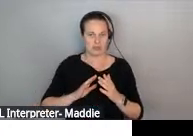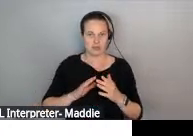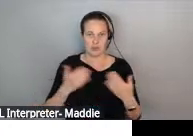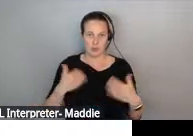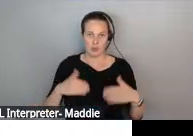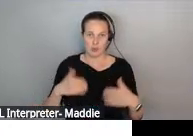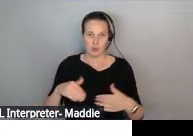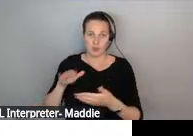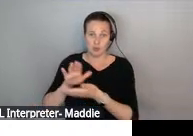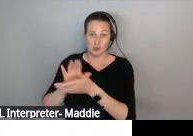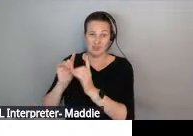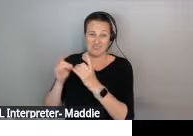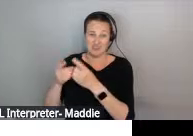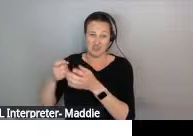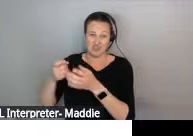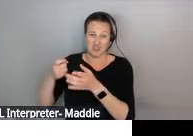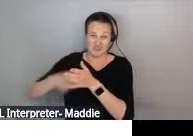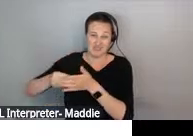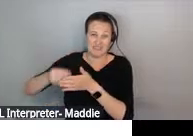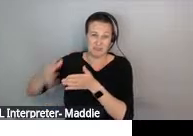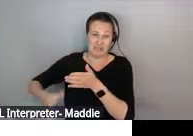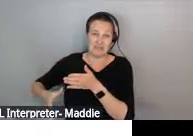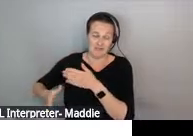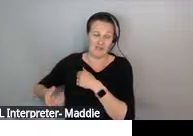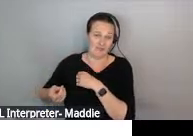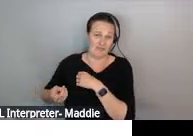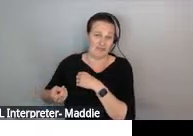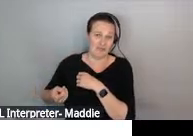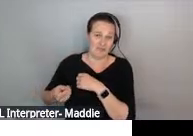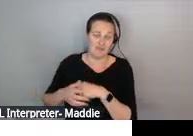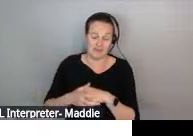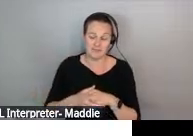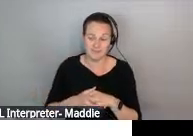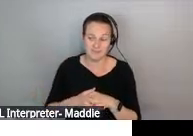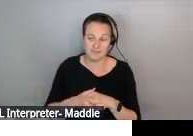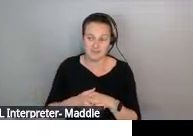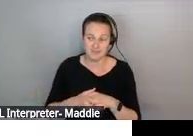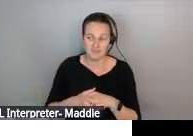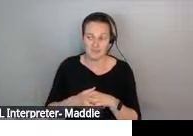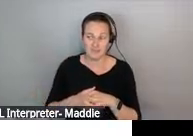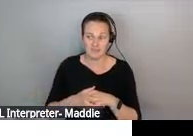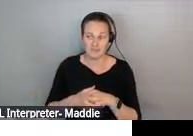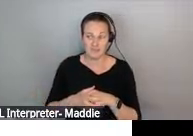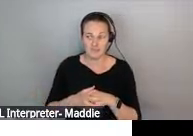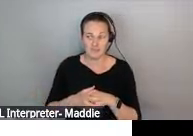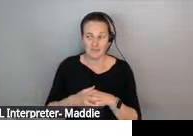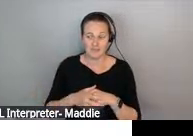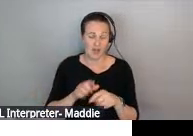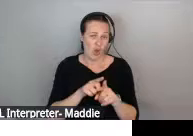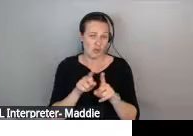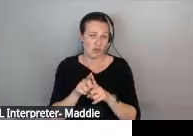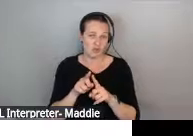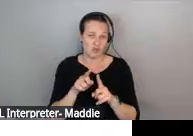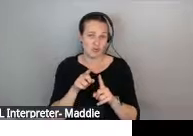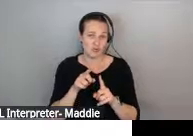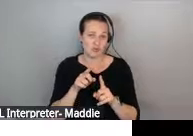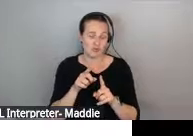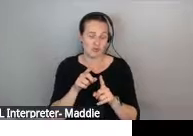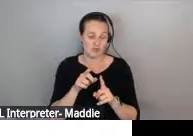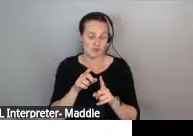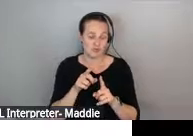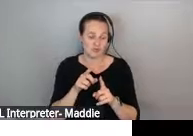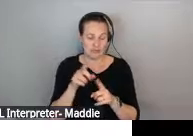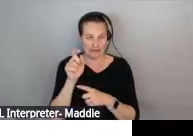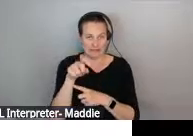district a lot of money, unfortunately. Um, Touching on the next point, it also engages a need for